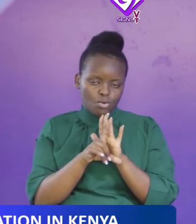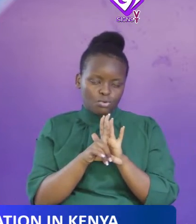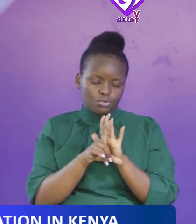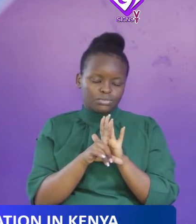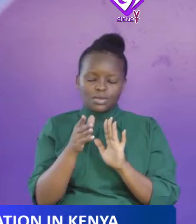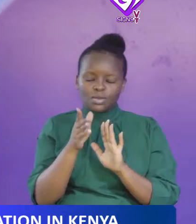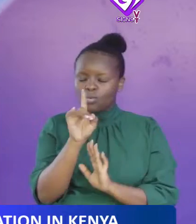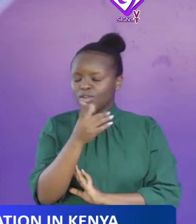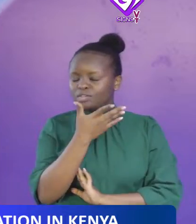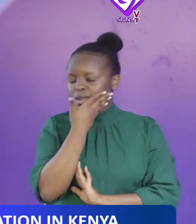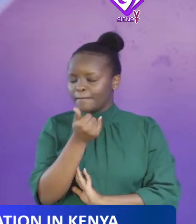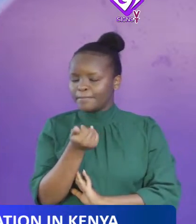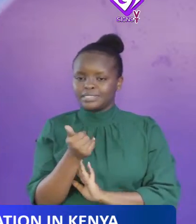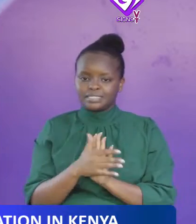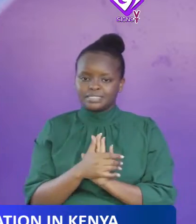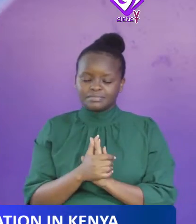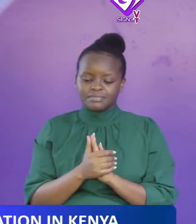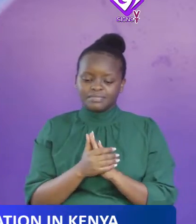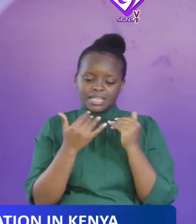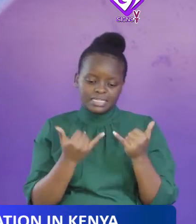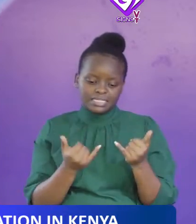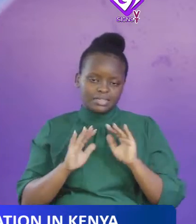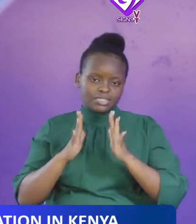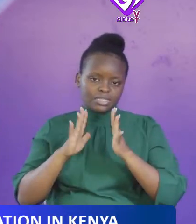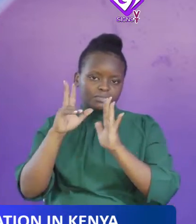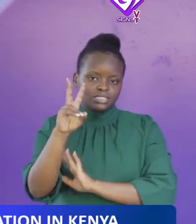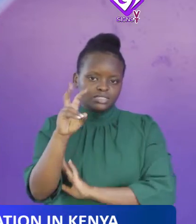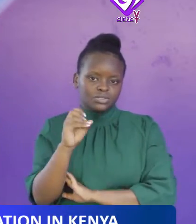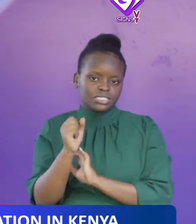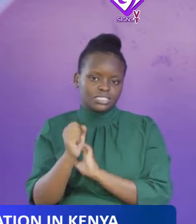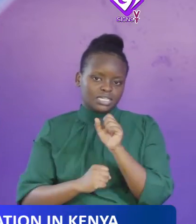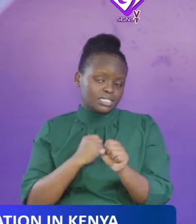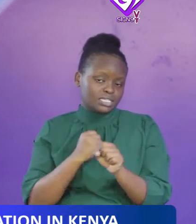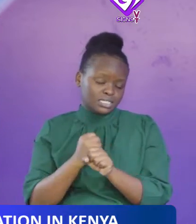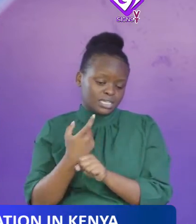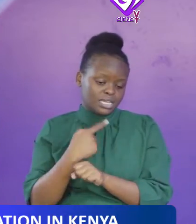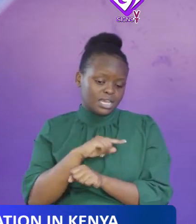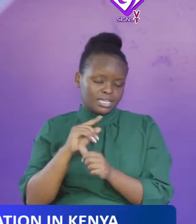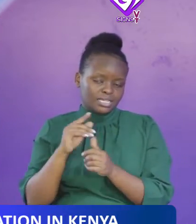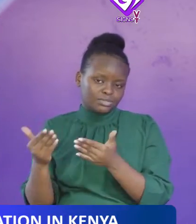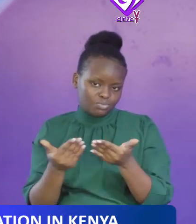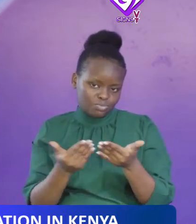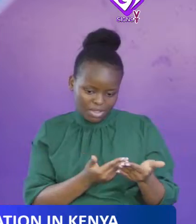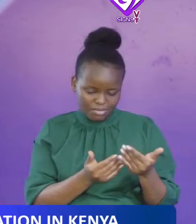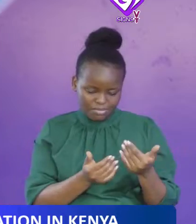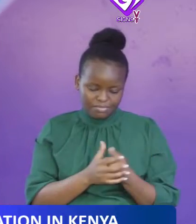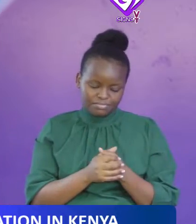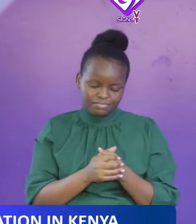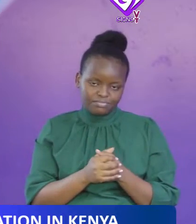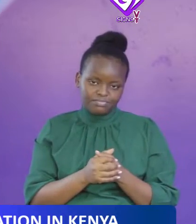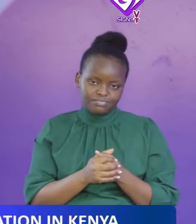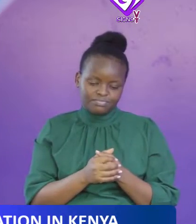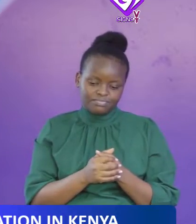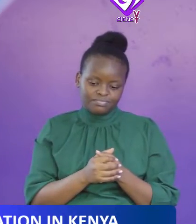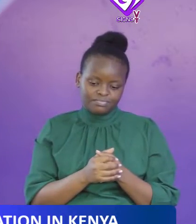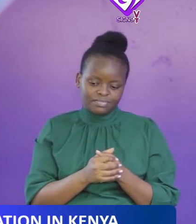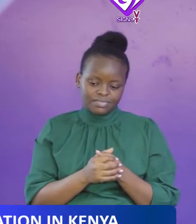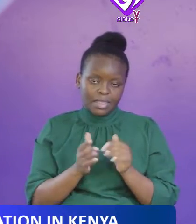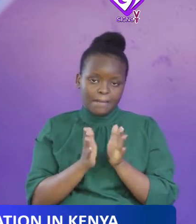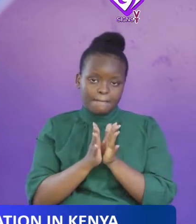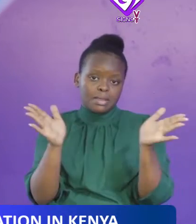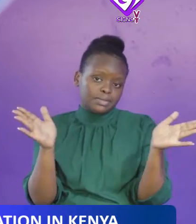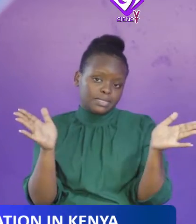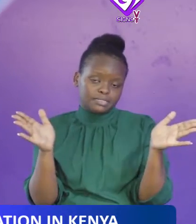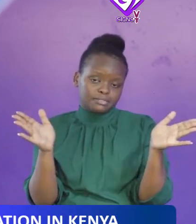actually, is currently celebrating 20 years. So we welcome, the public.